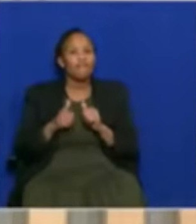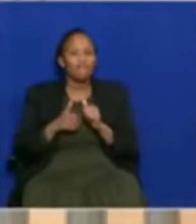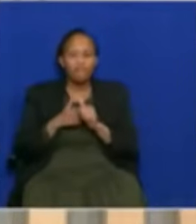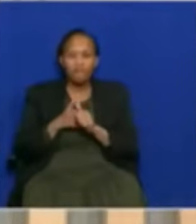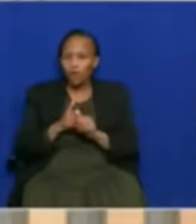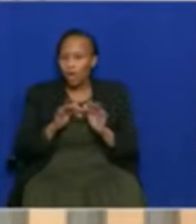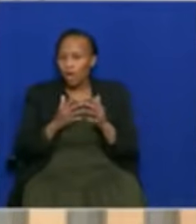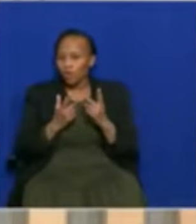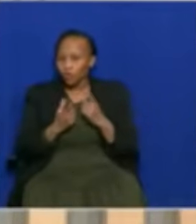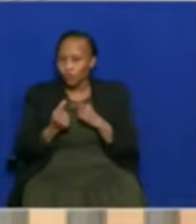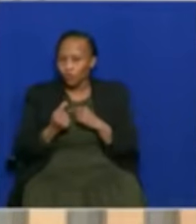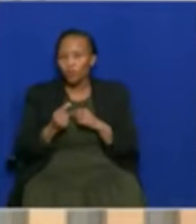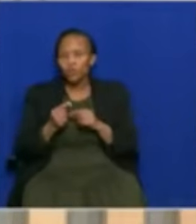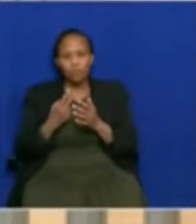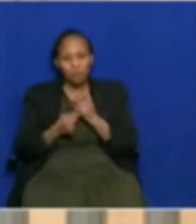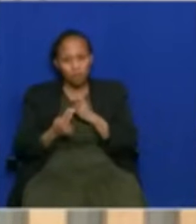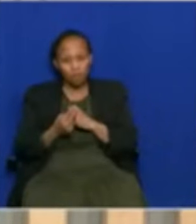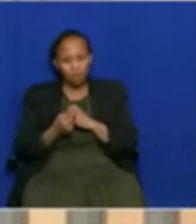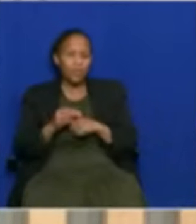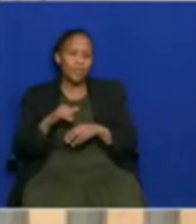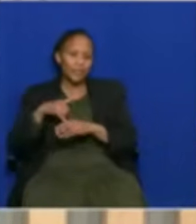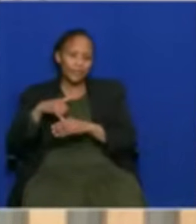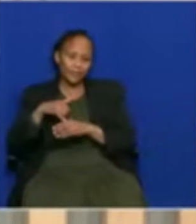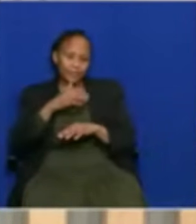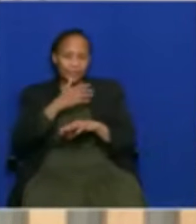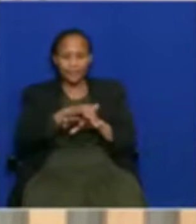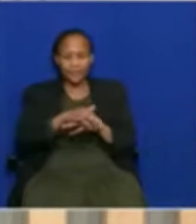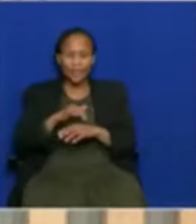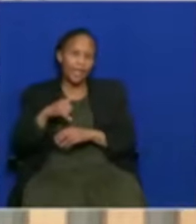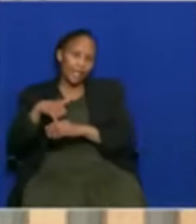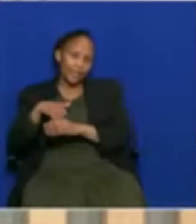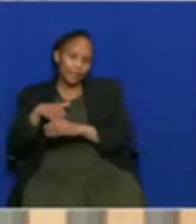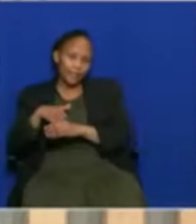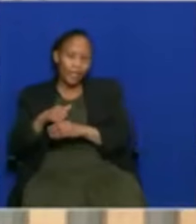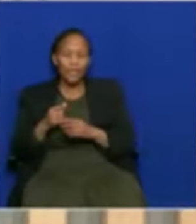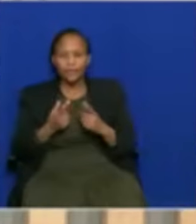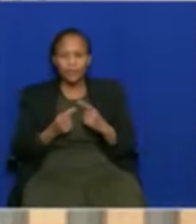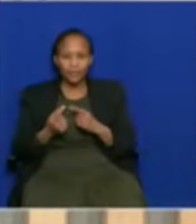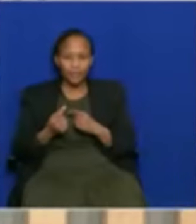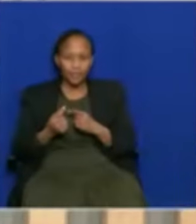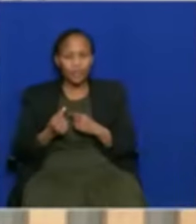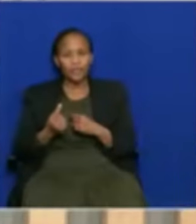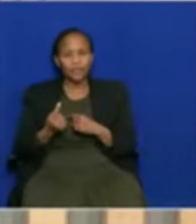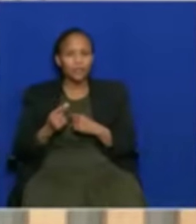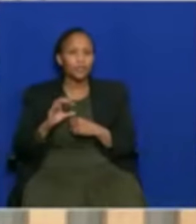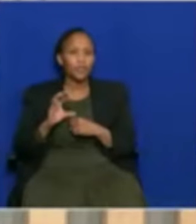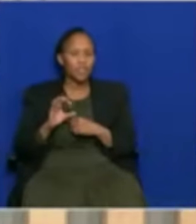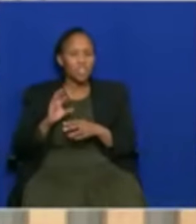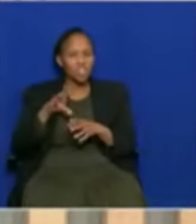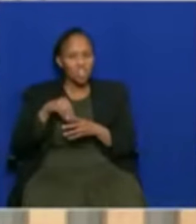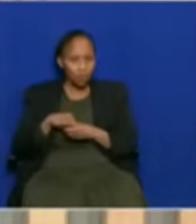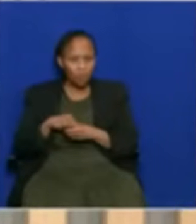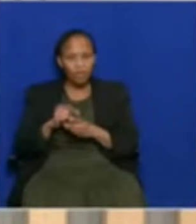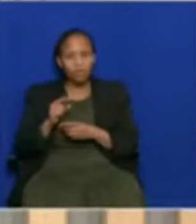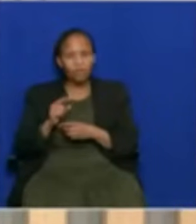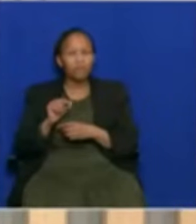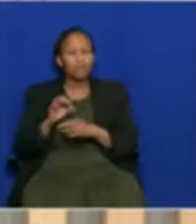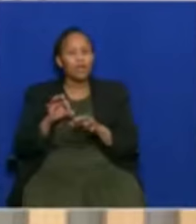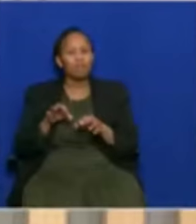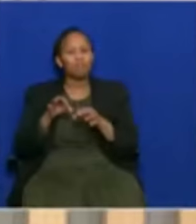external advertisement, as I said, including an erratum and extension of closing dates. I want us to turn